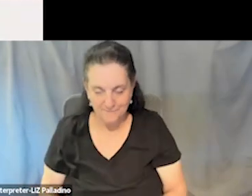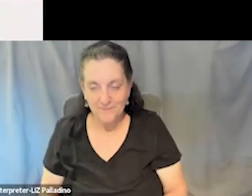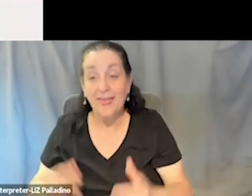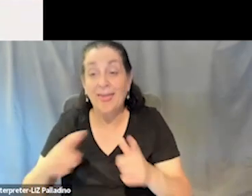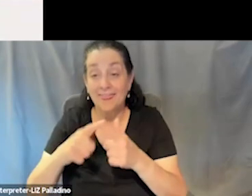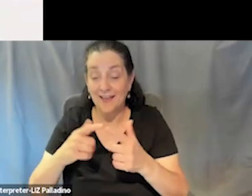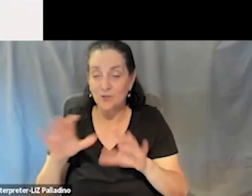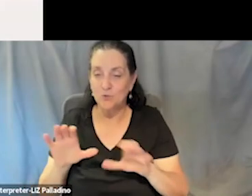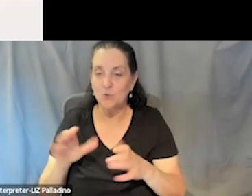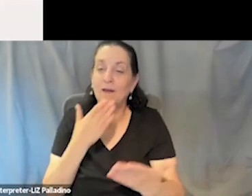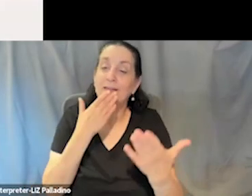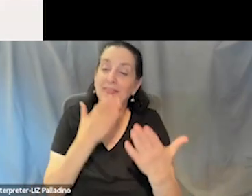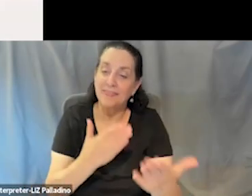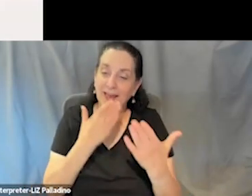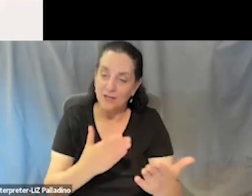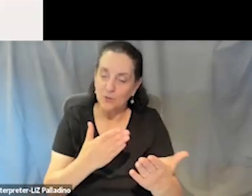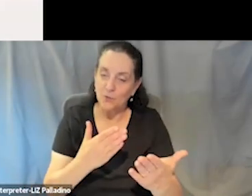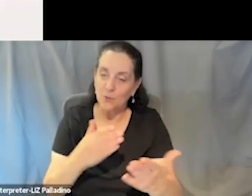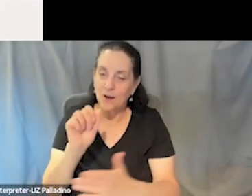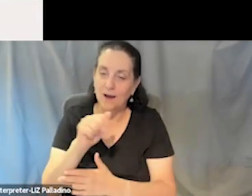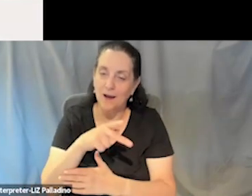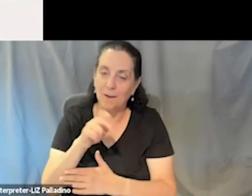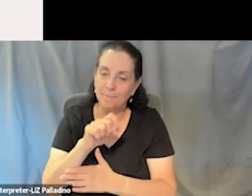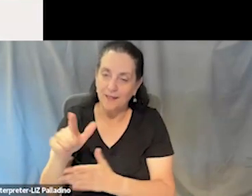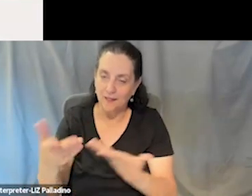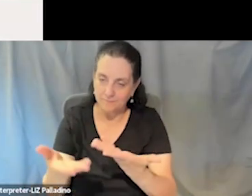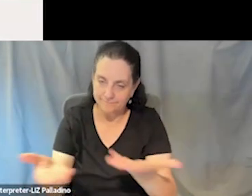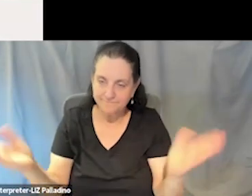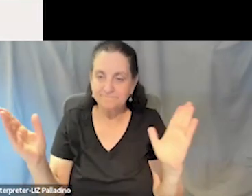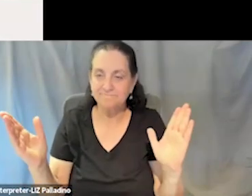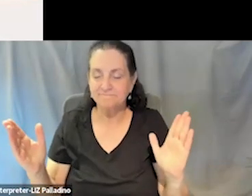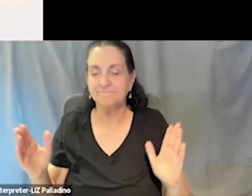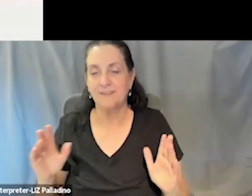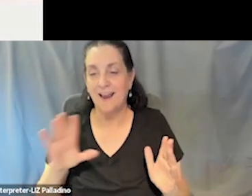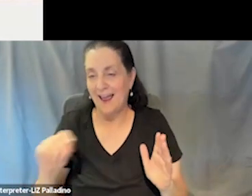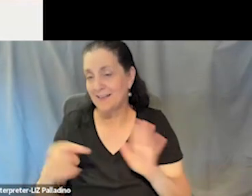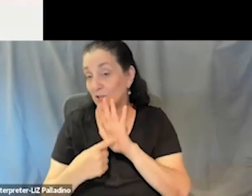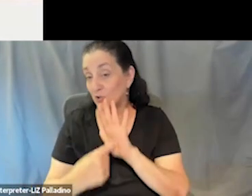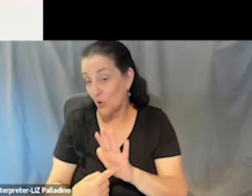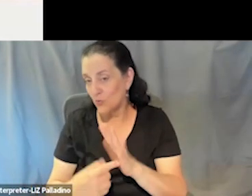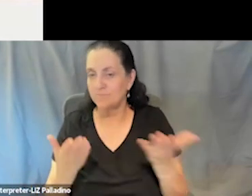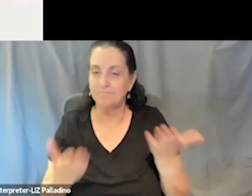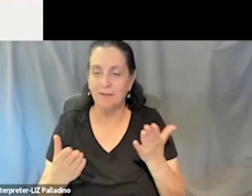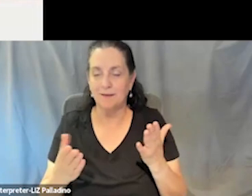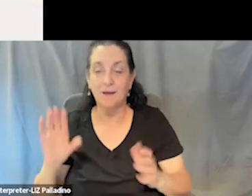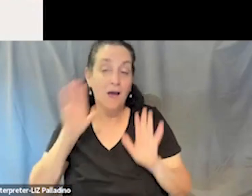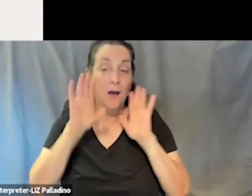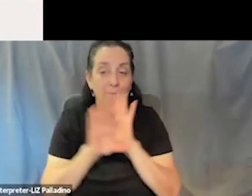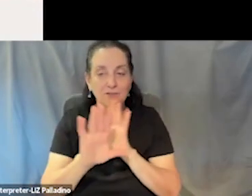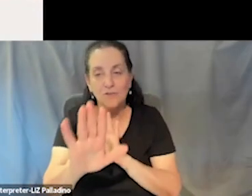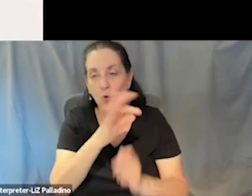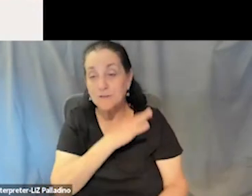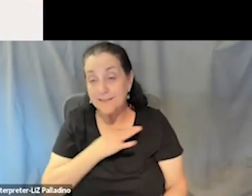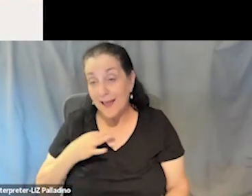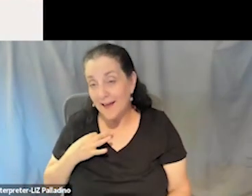you appeal at the top of the new year. And that is usually a picture of all of your staff, whatever that means, but the people